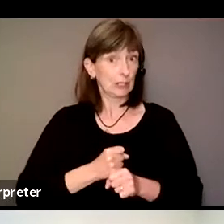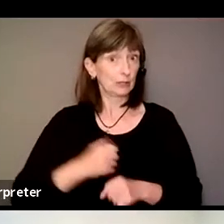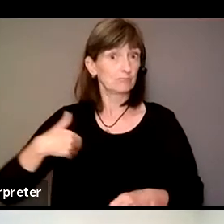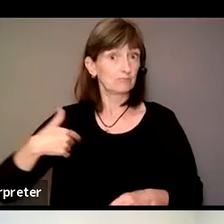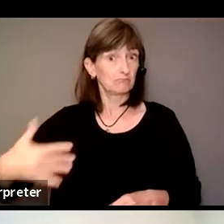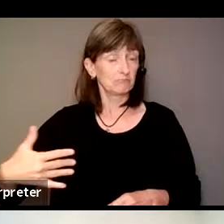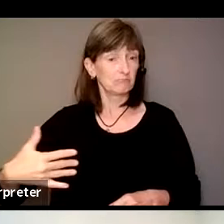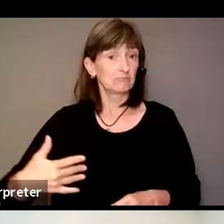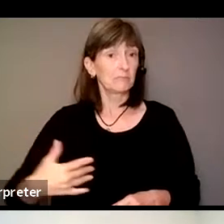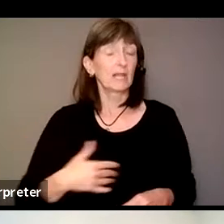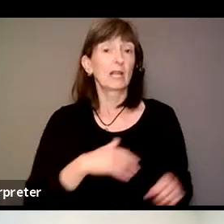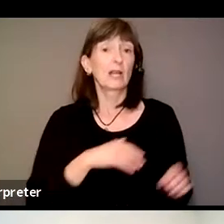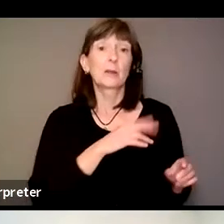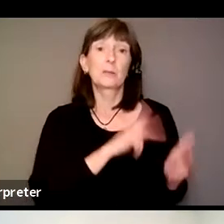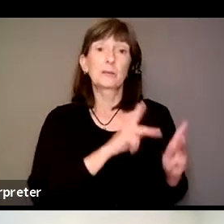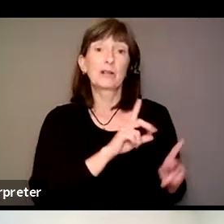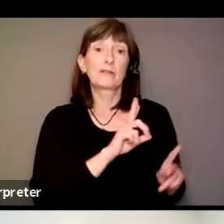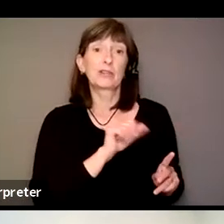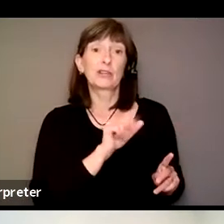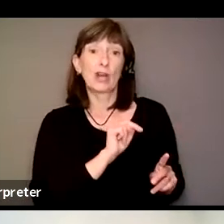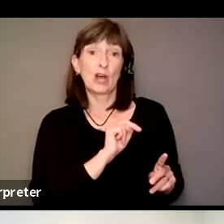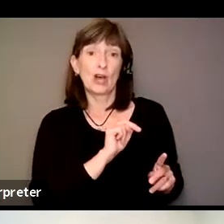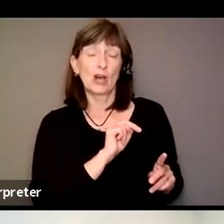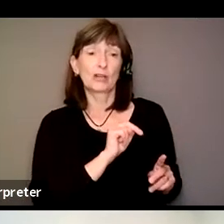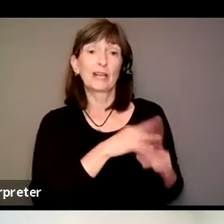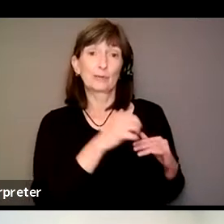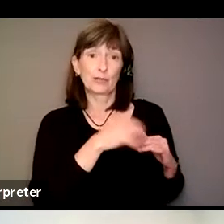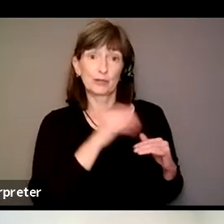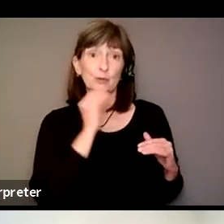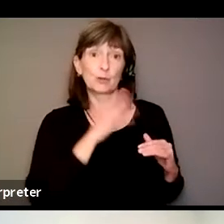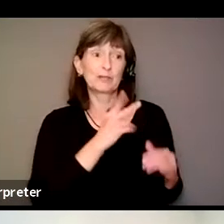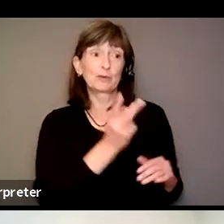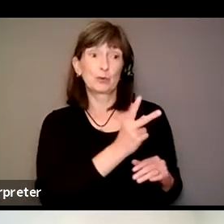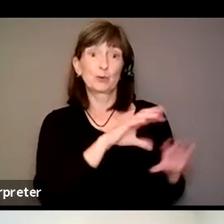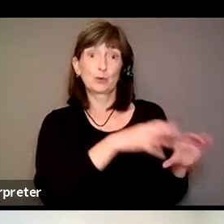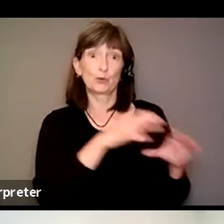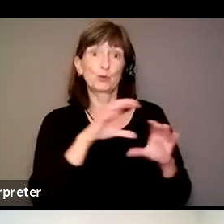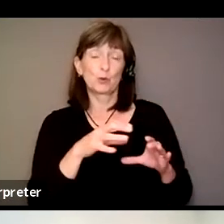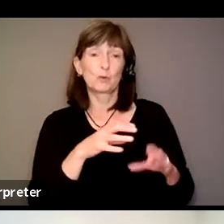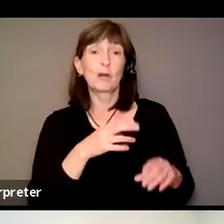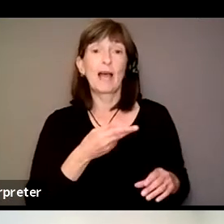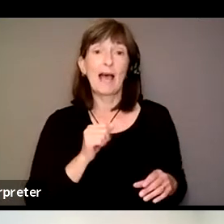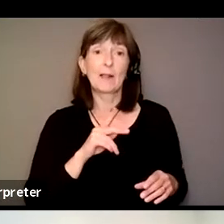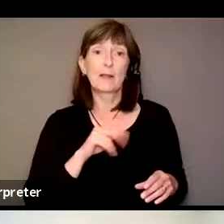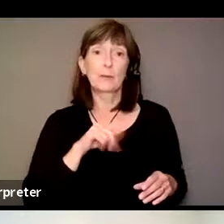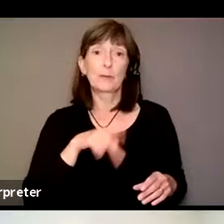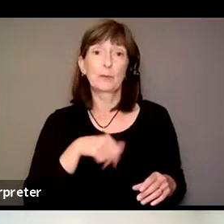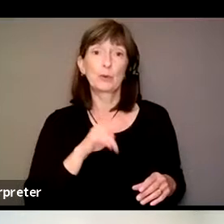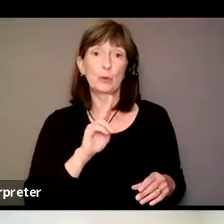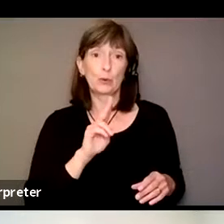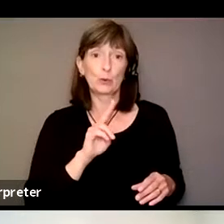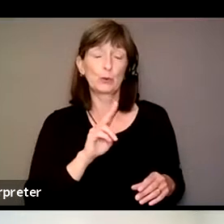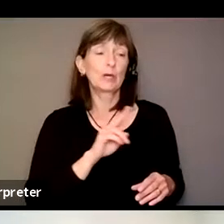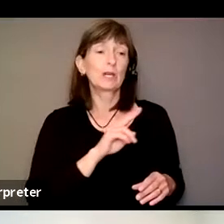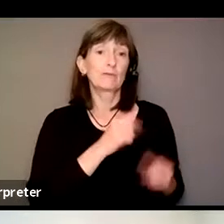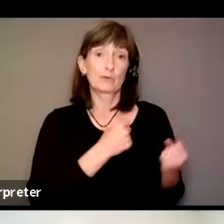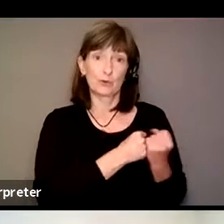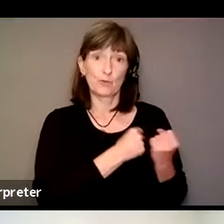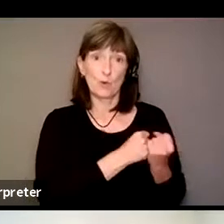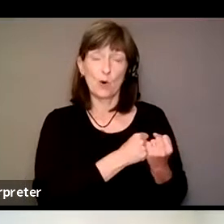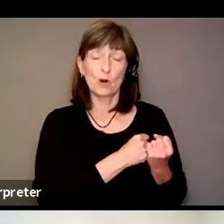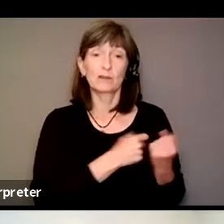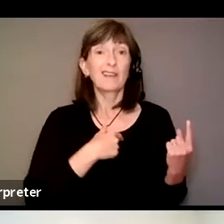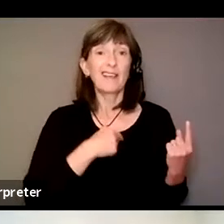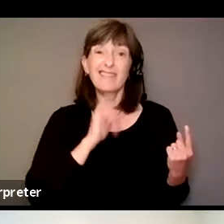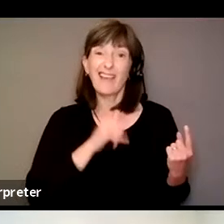people of the Don and the Newfoundland Aboriginal Women's Network, HALAPU, to get support. And that's part of the